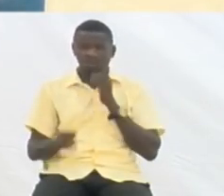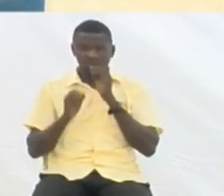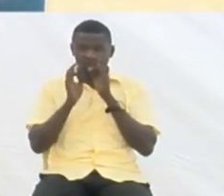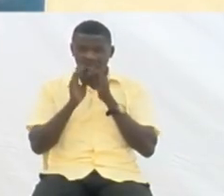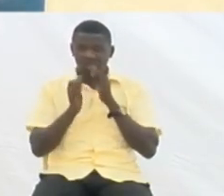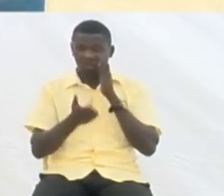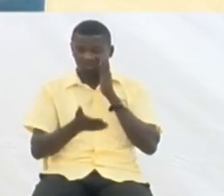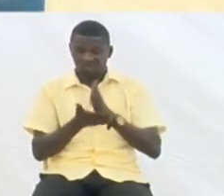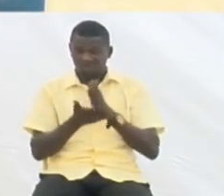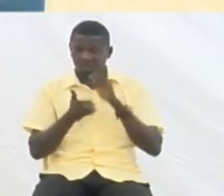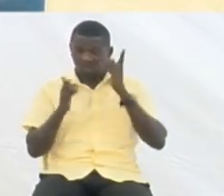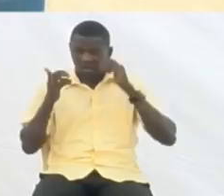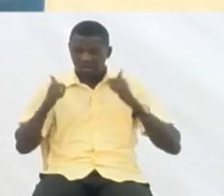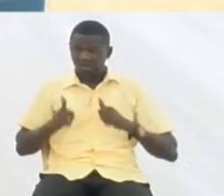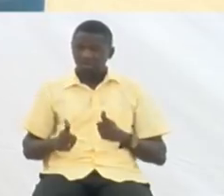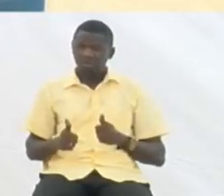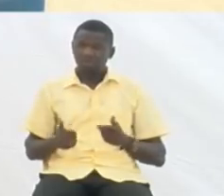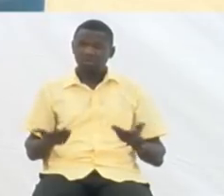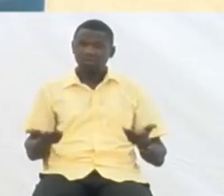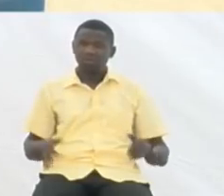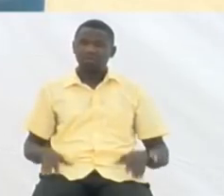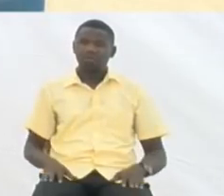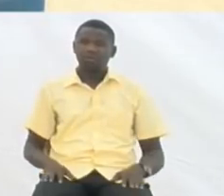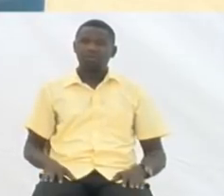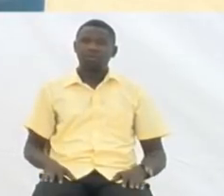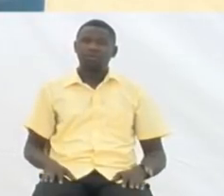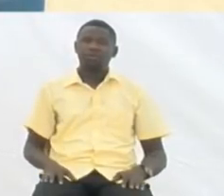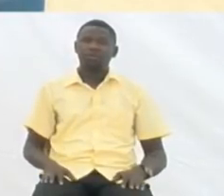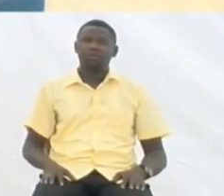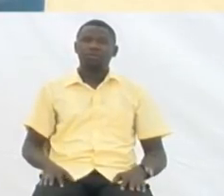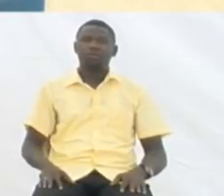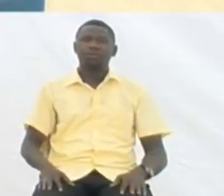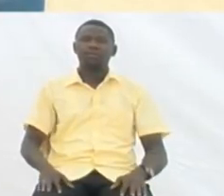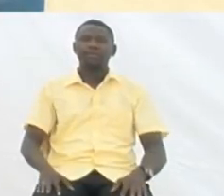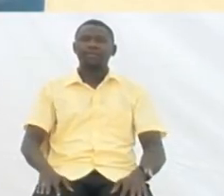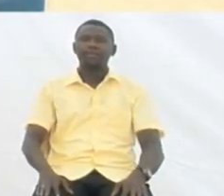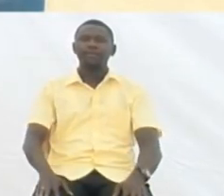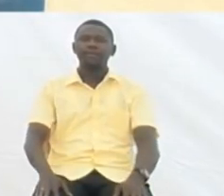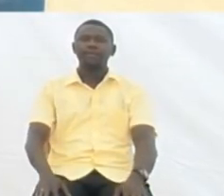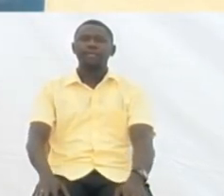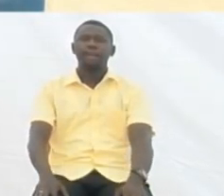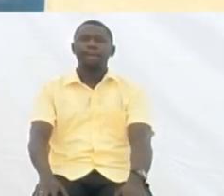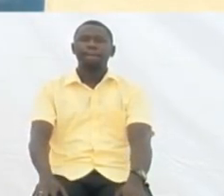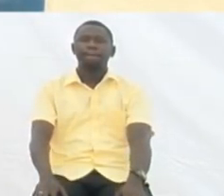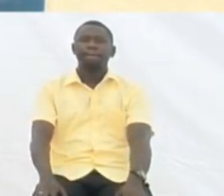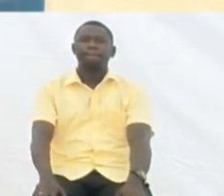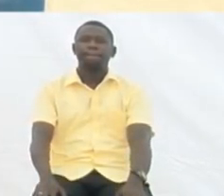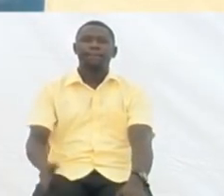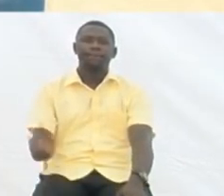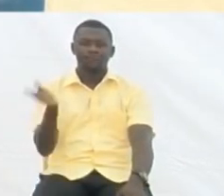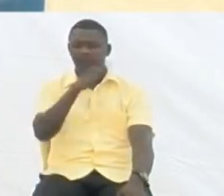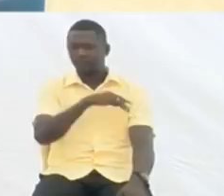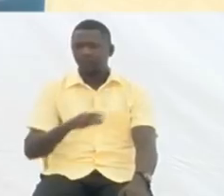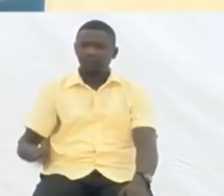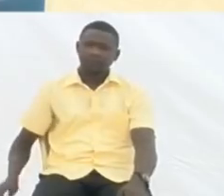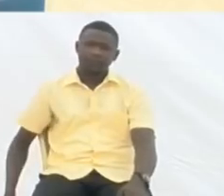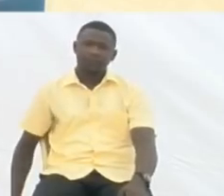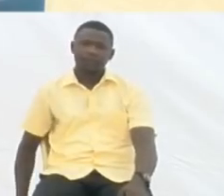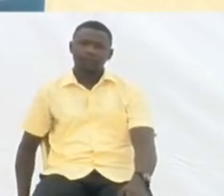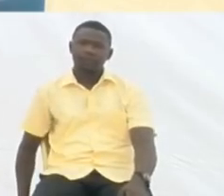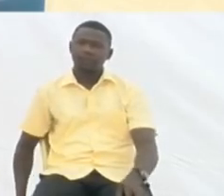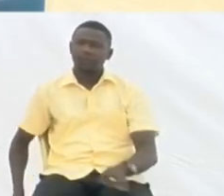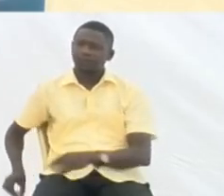it is? Ako silang, birite boro mim fuka pare. Fo wokola ete manaje ete fango jato